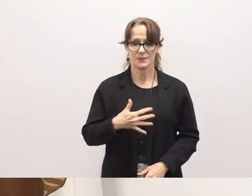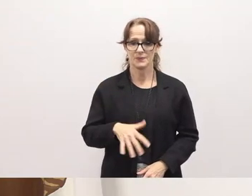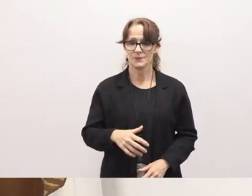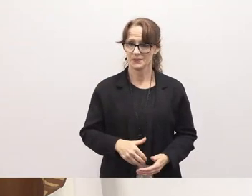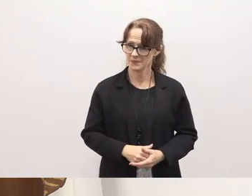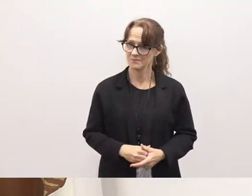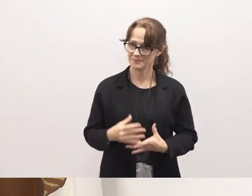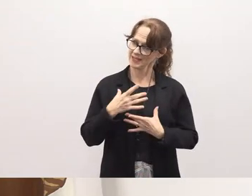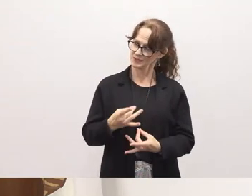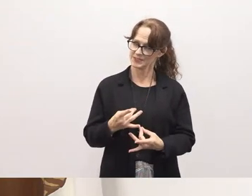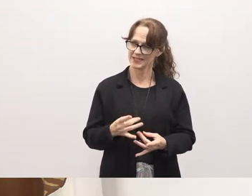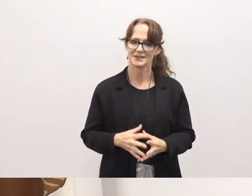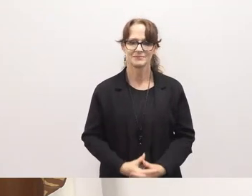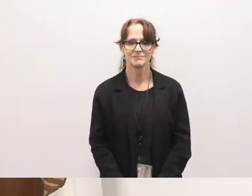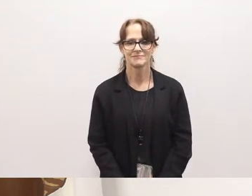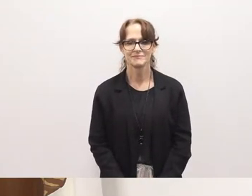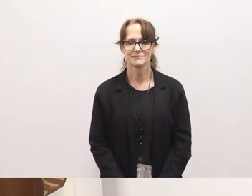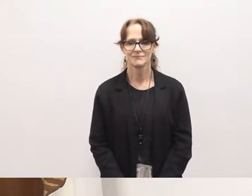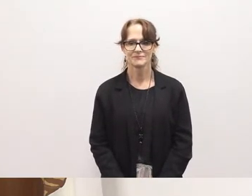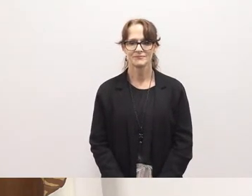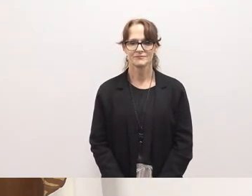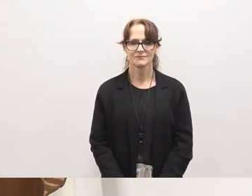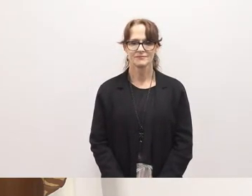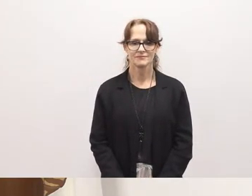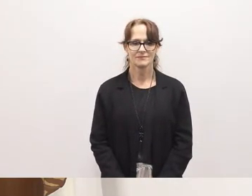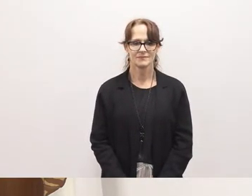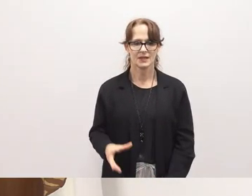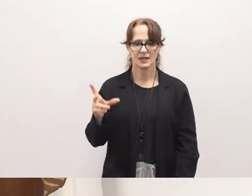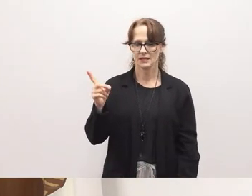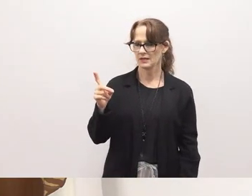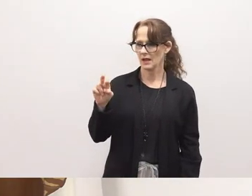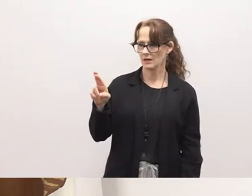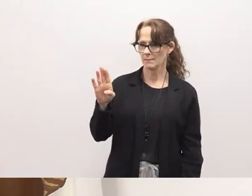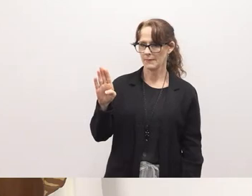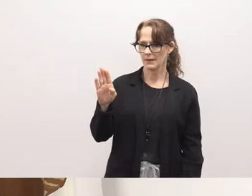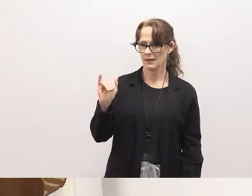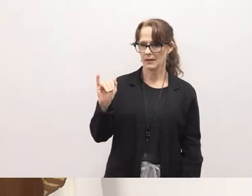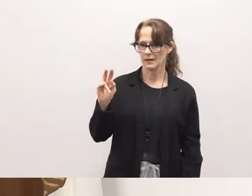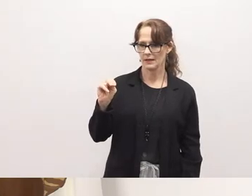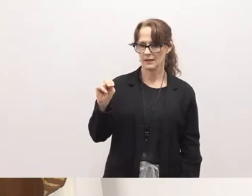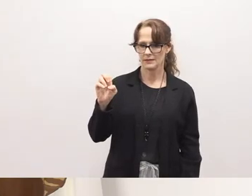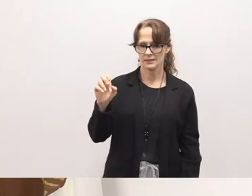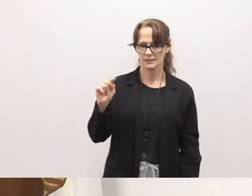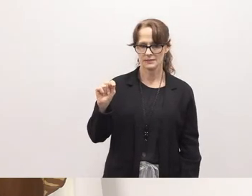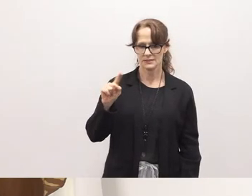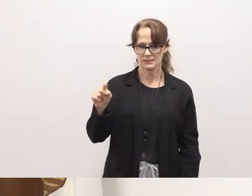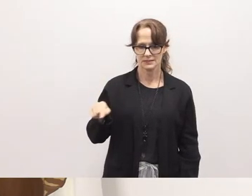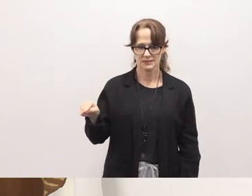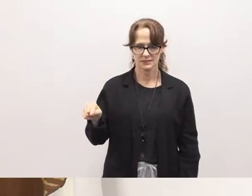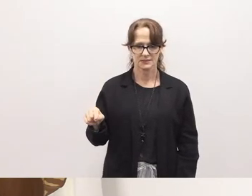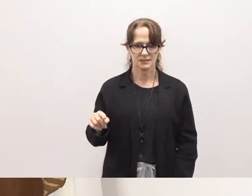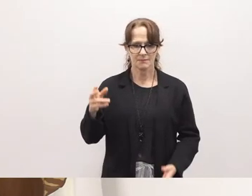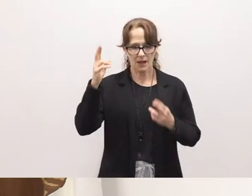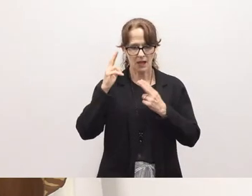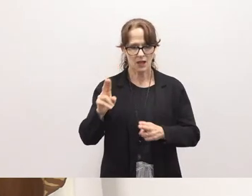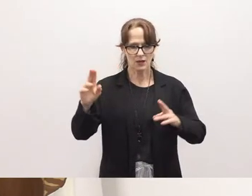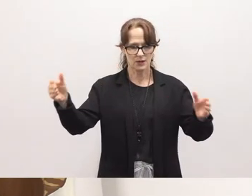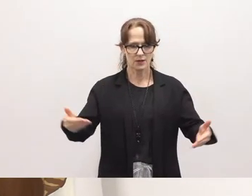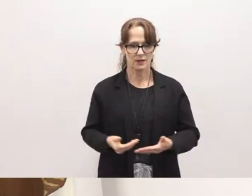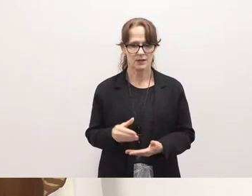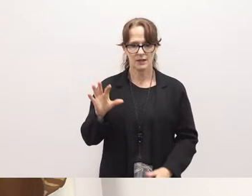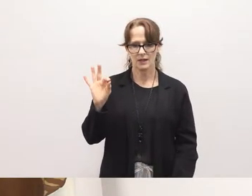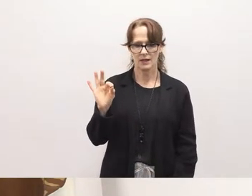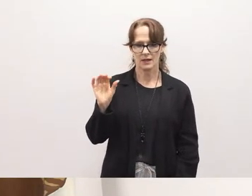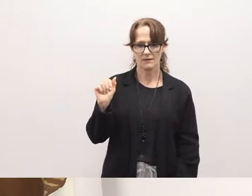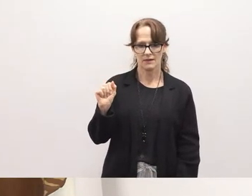That was interesting. Okay, Dr. Benitez. Yes, it's my honor to introduce Faith